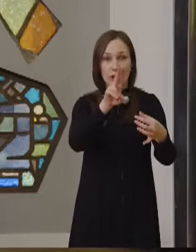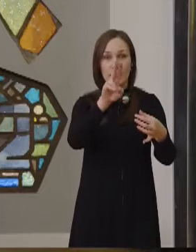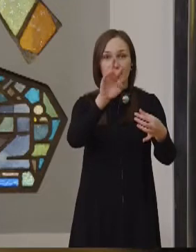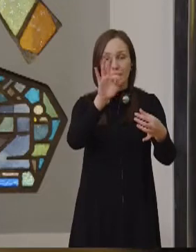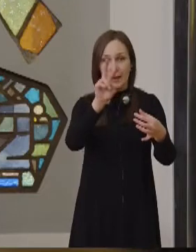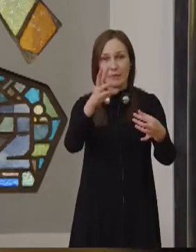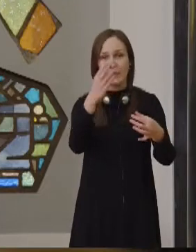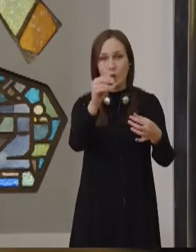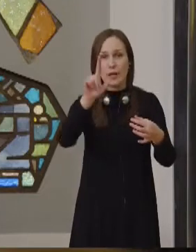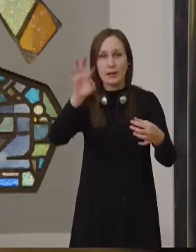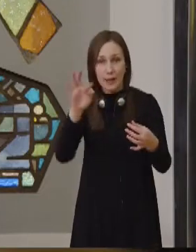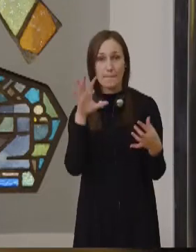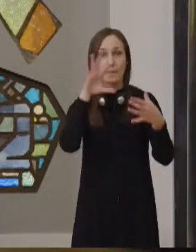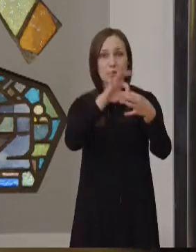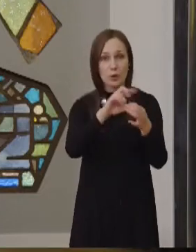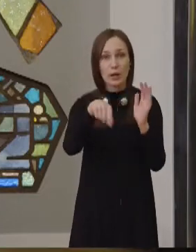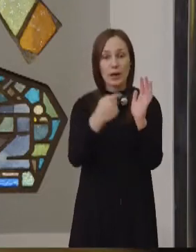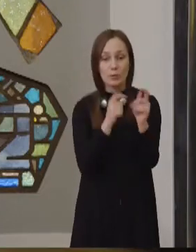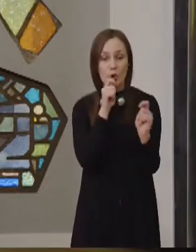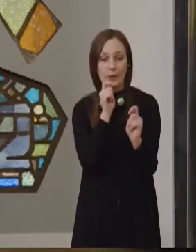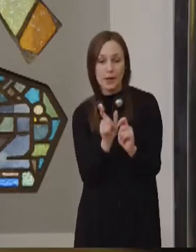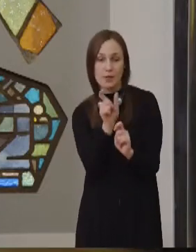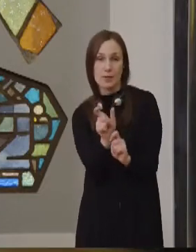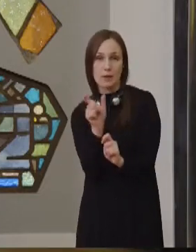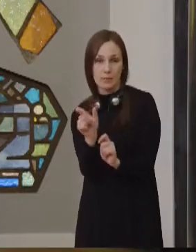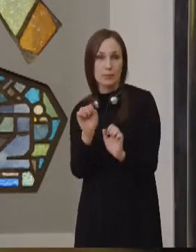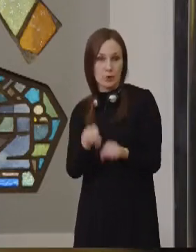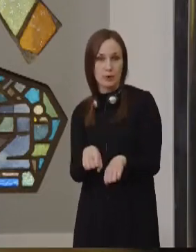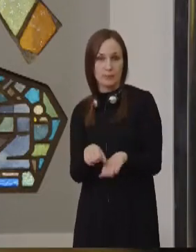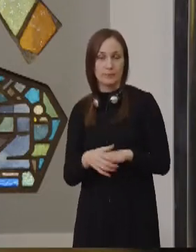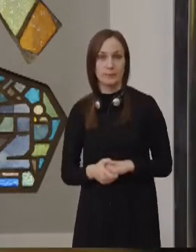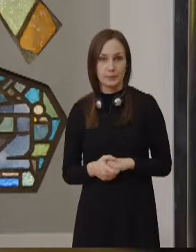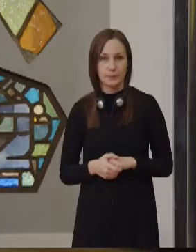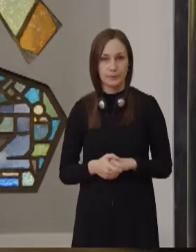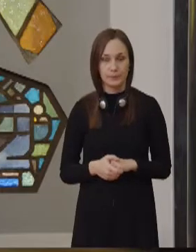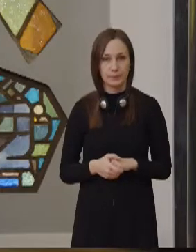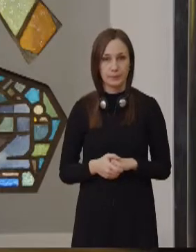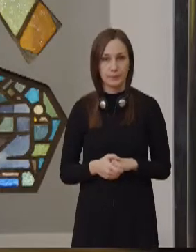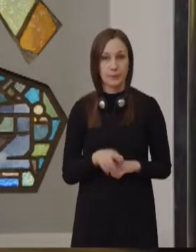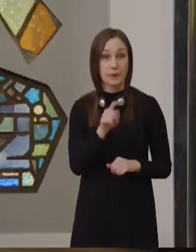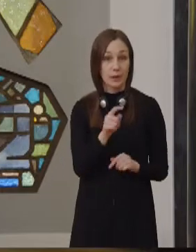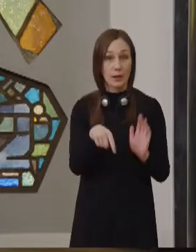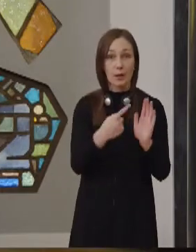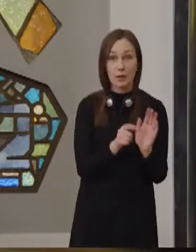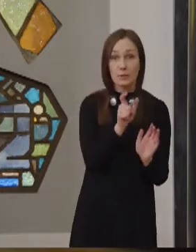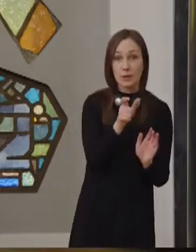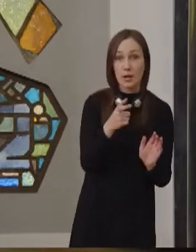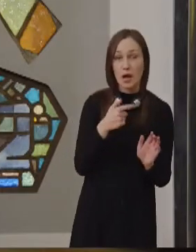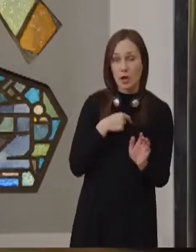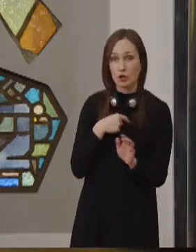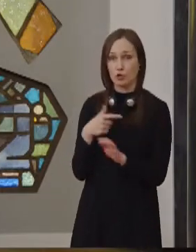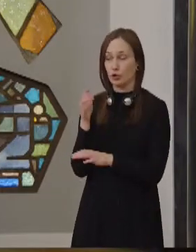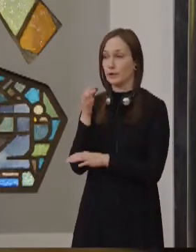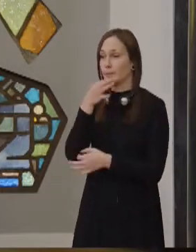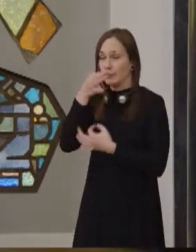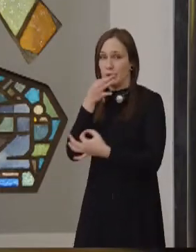provide questions for the panelists in the forum website, a special section